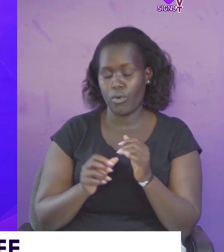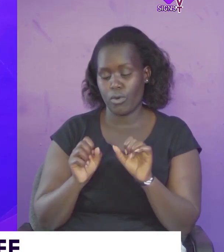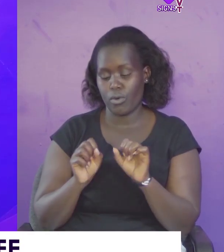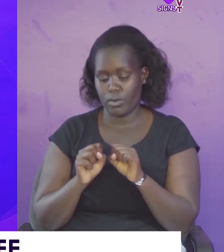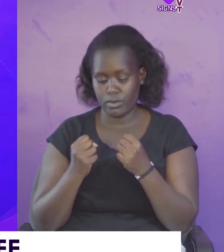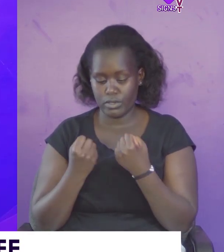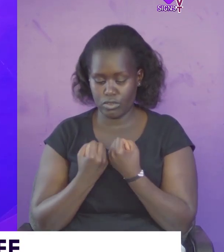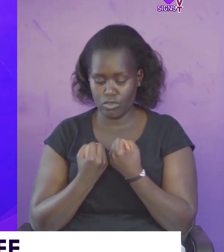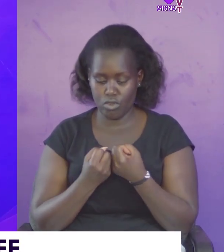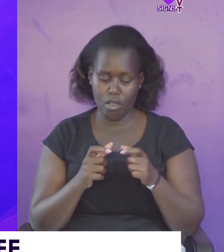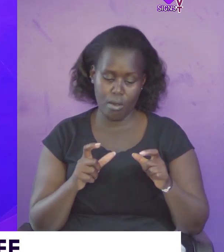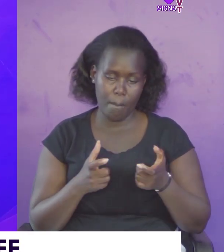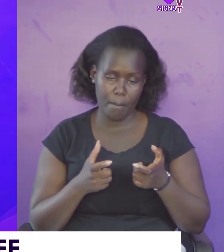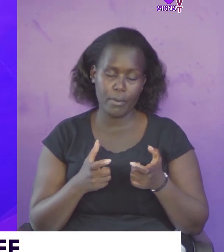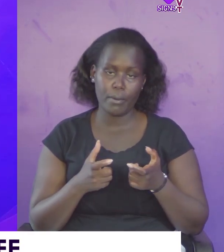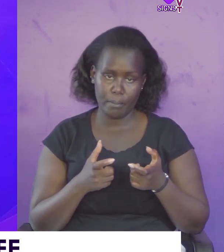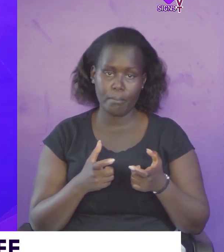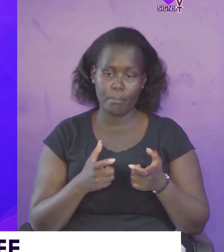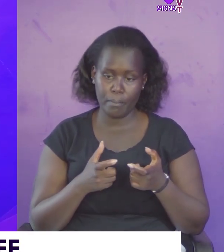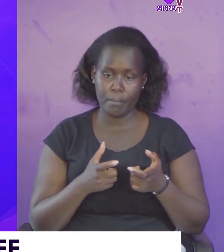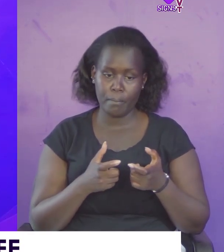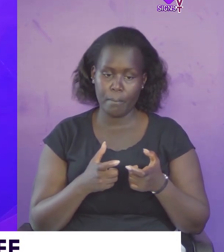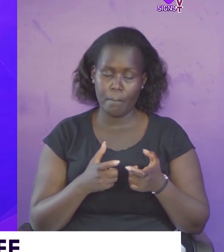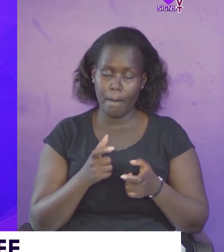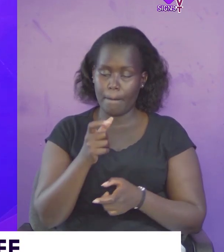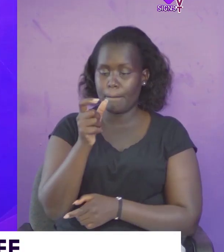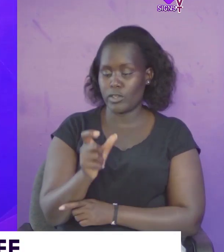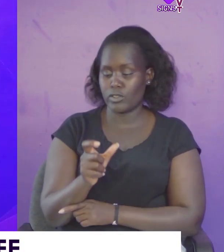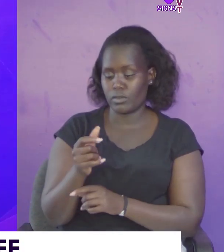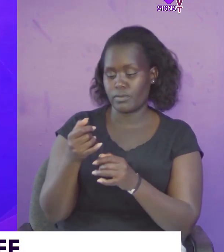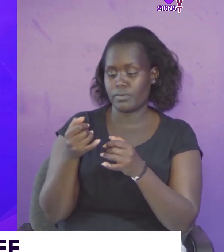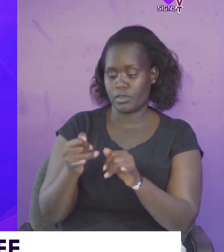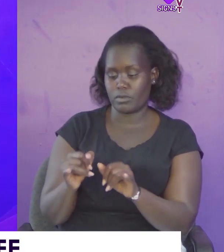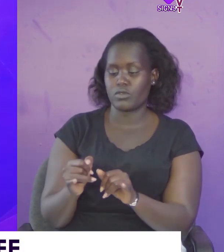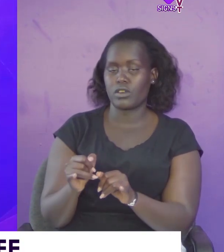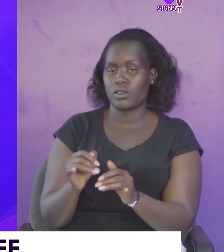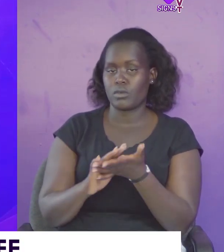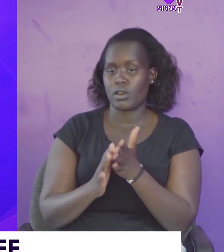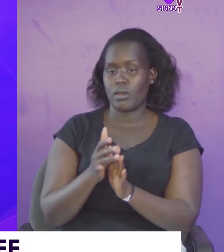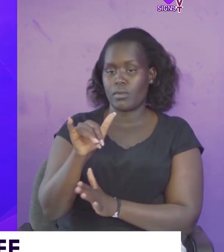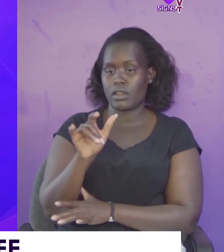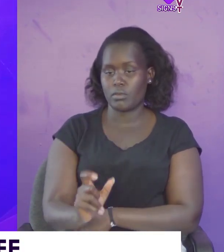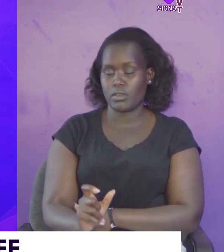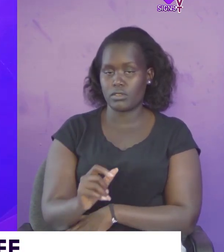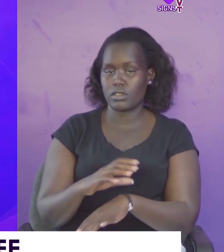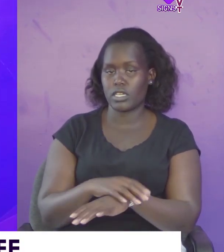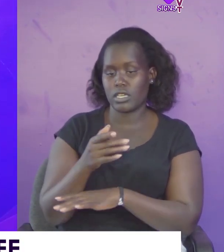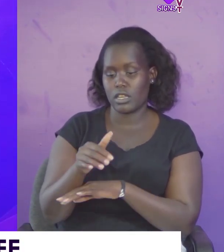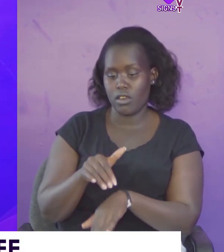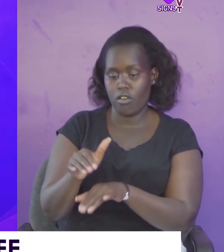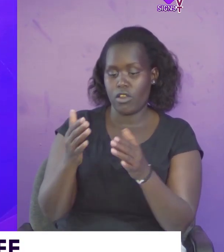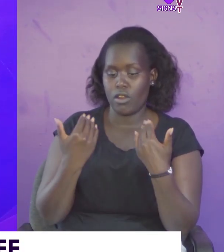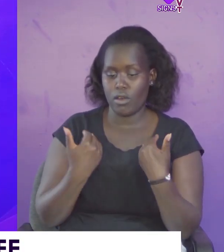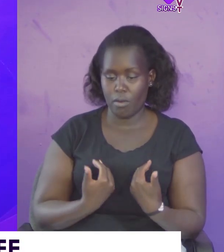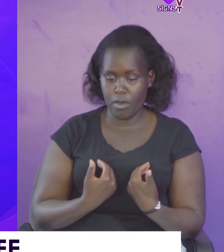social media savvy. Yeah, I'm trying to be that tech. So get in there, follow me. You can